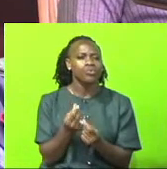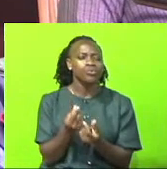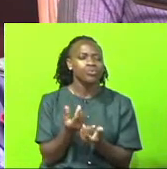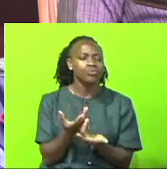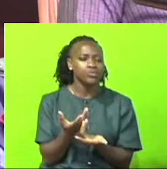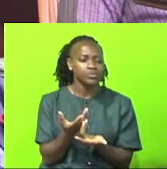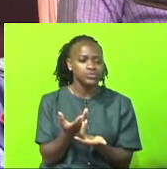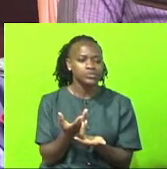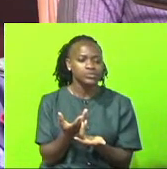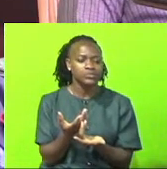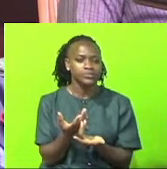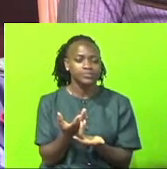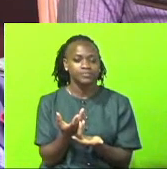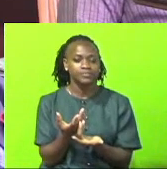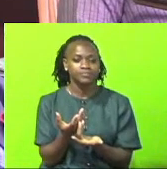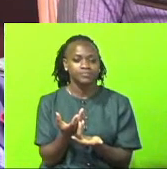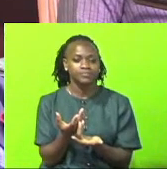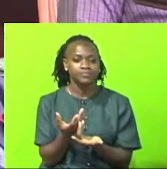says,